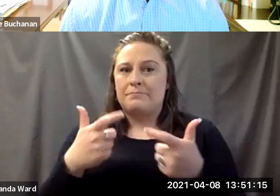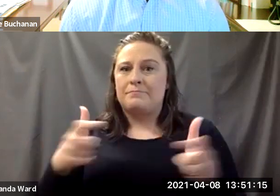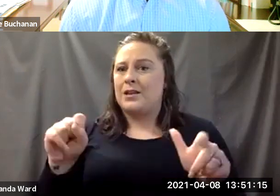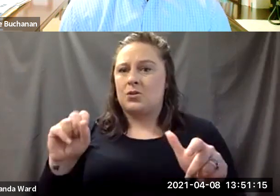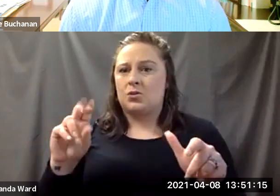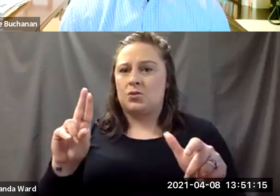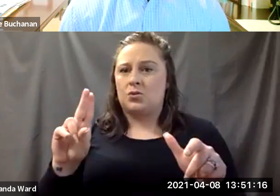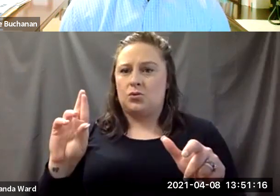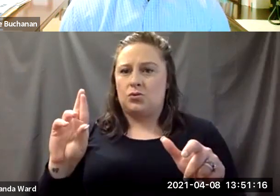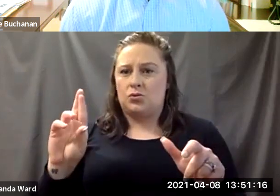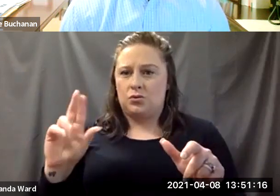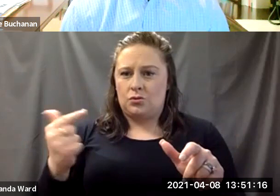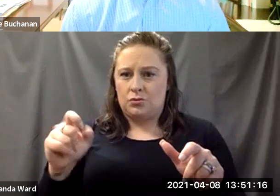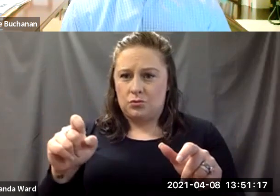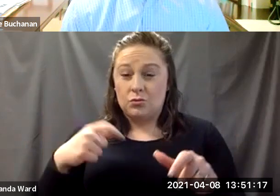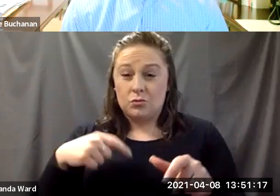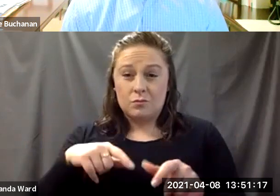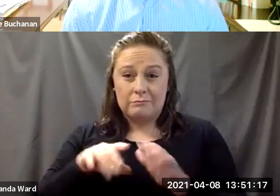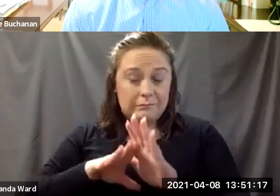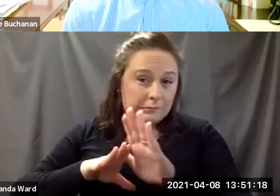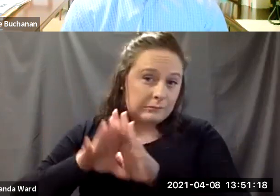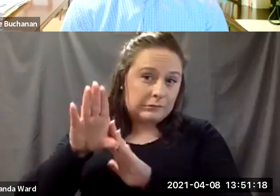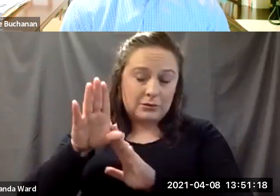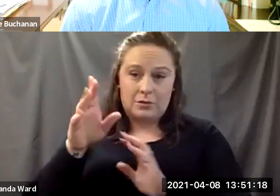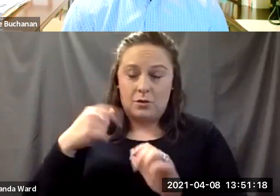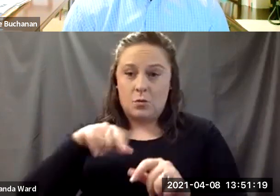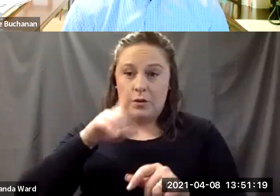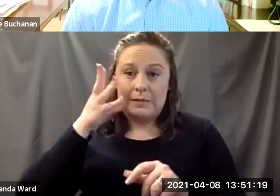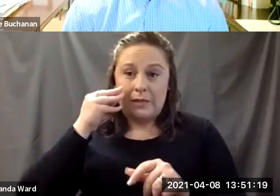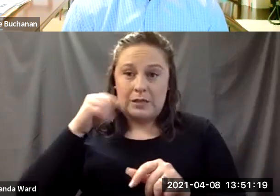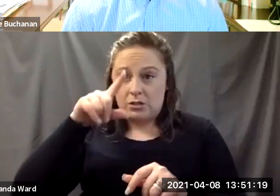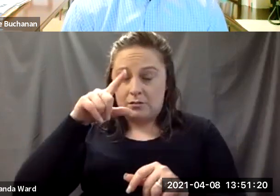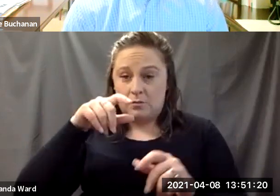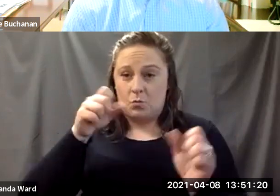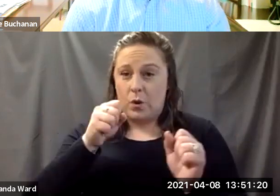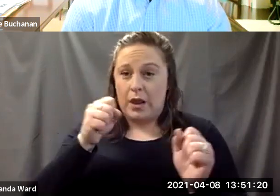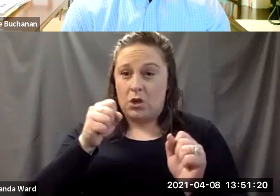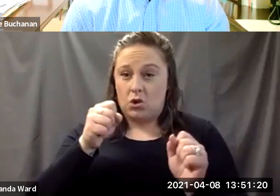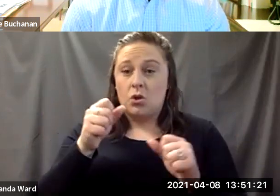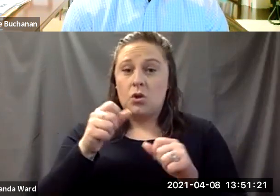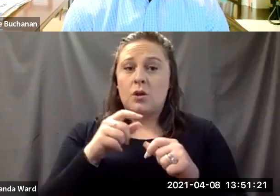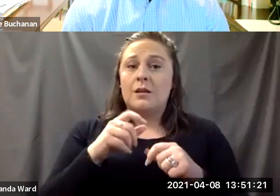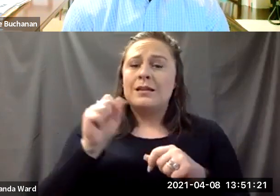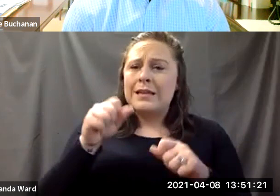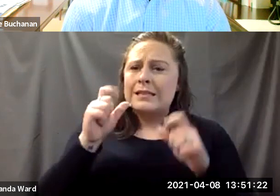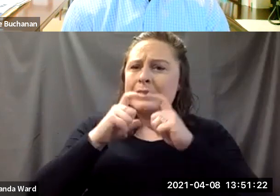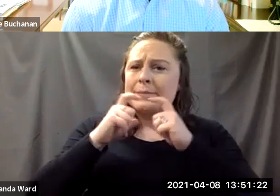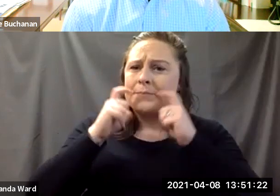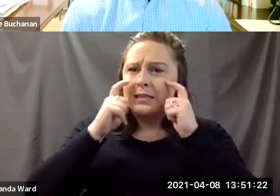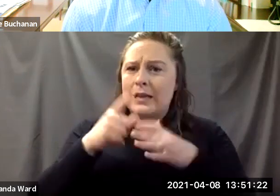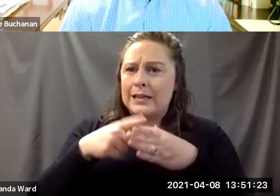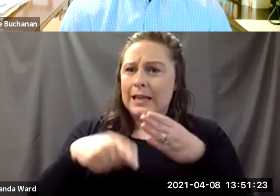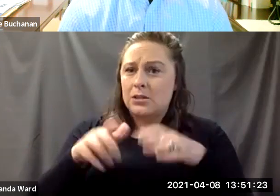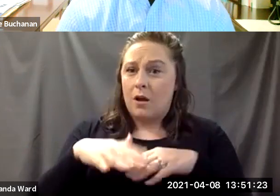winter. So I would say two things. One, yes, the mask mandate ends